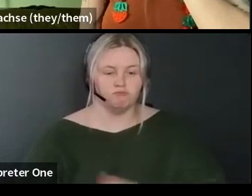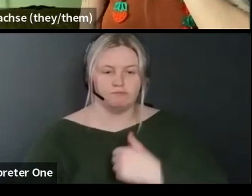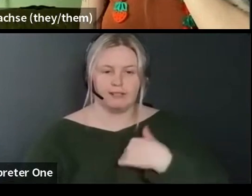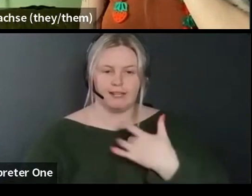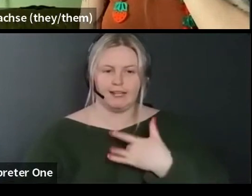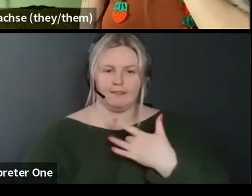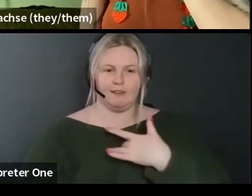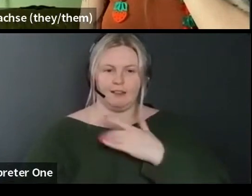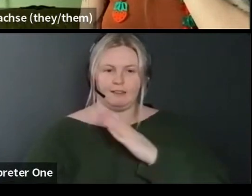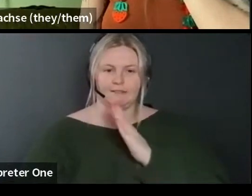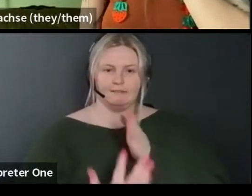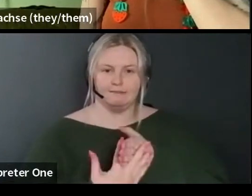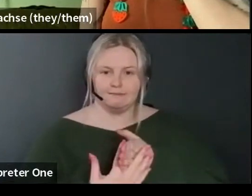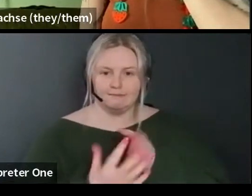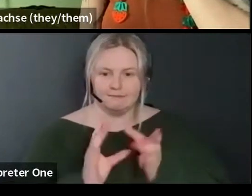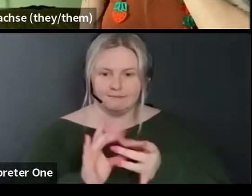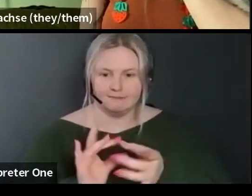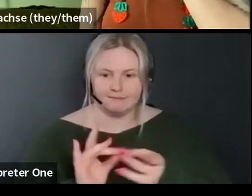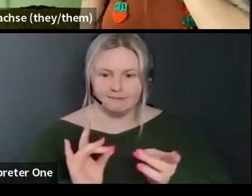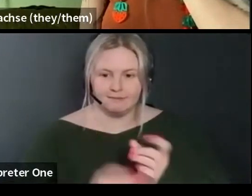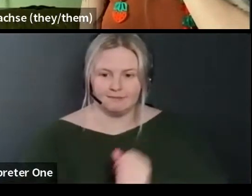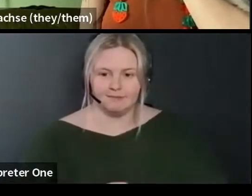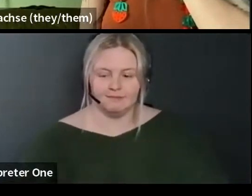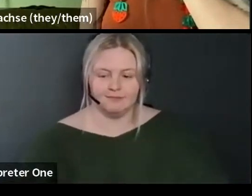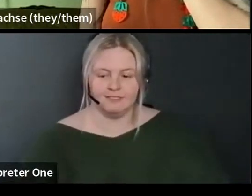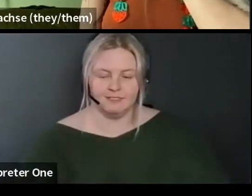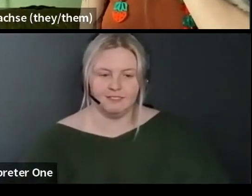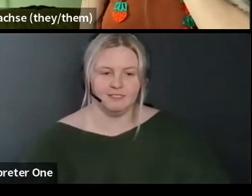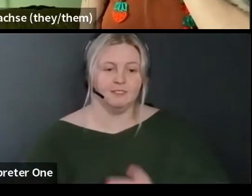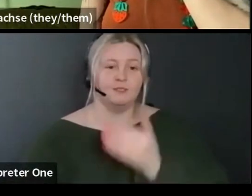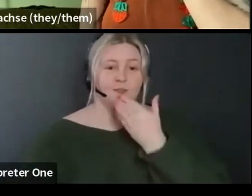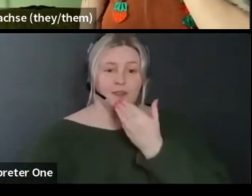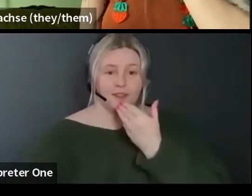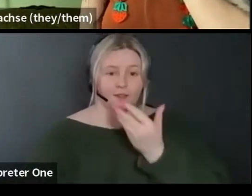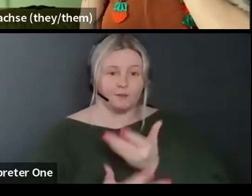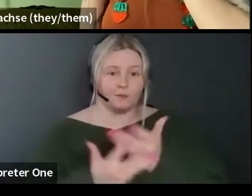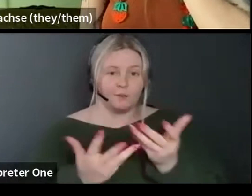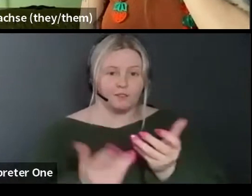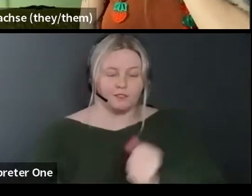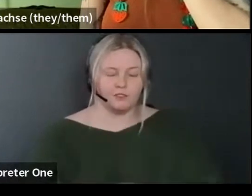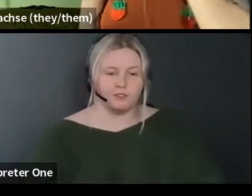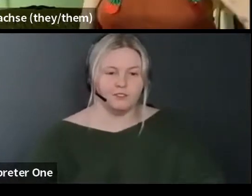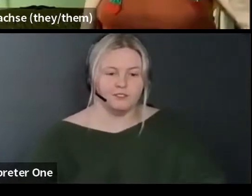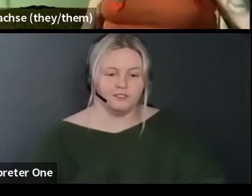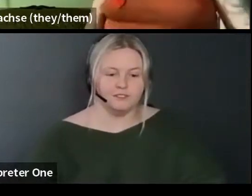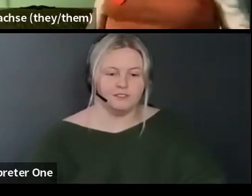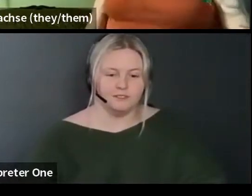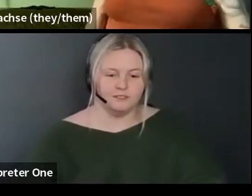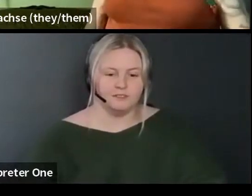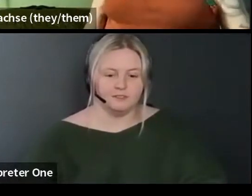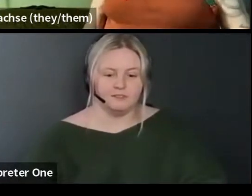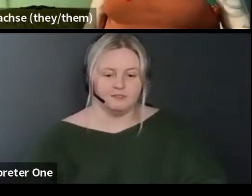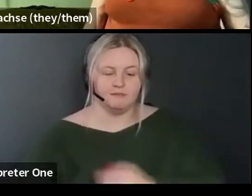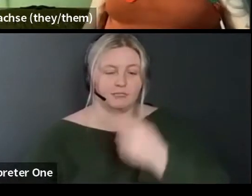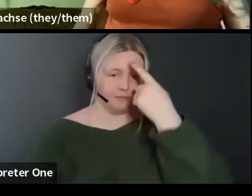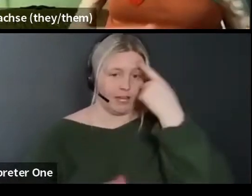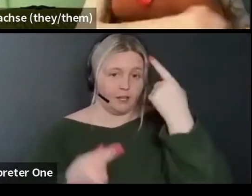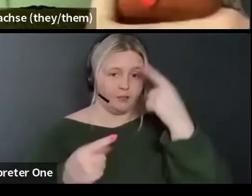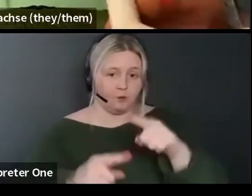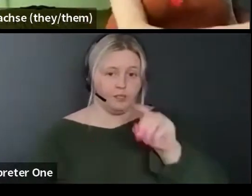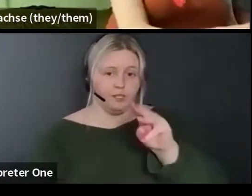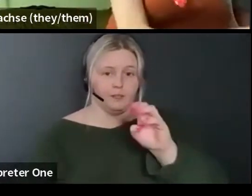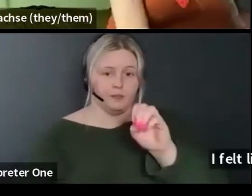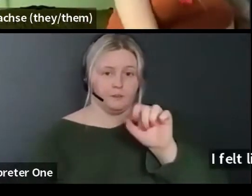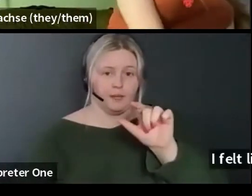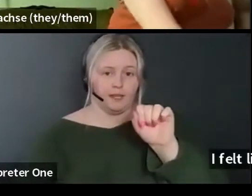should follow what Megan said. So thank you. Thanks so much. And yeah, that really, I do agree, Megan, with what you're saying. As